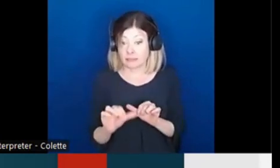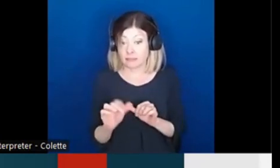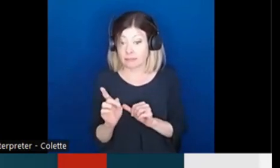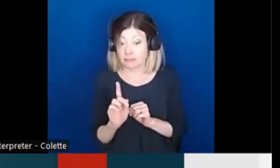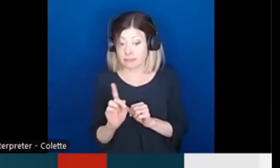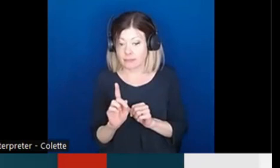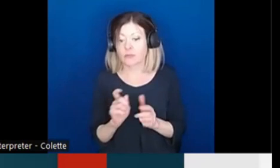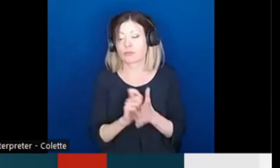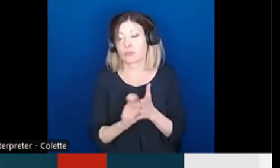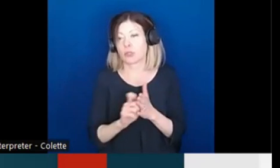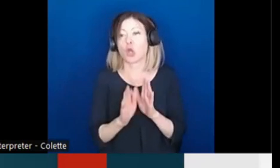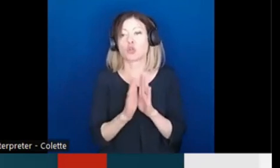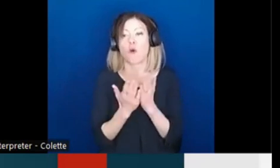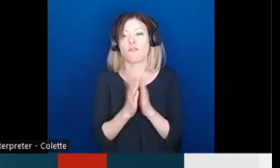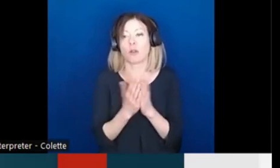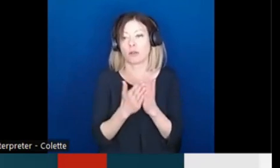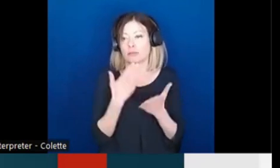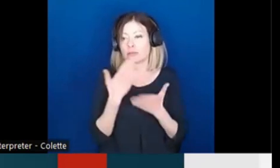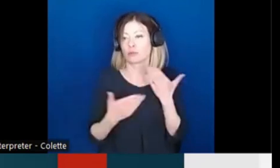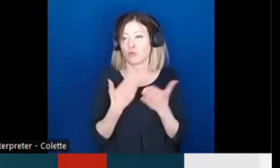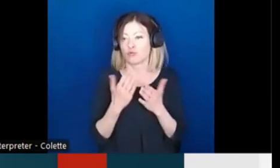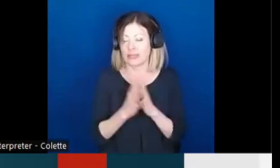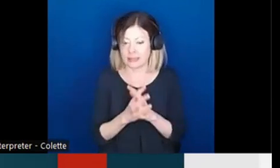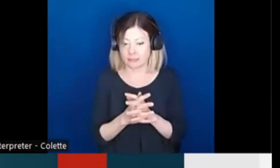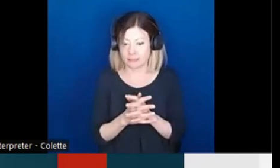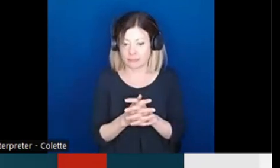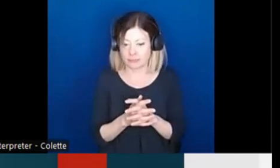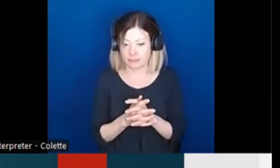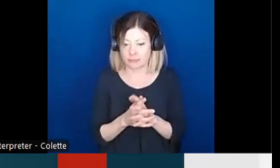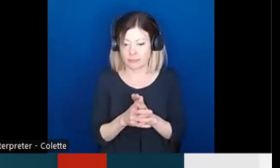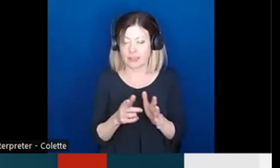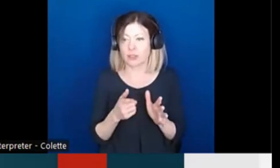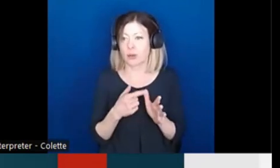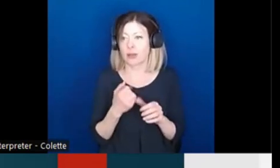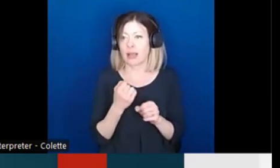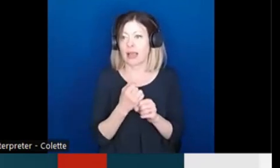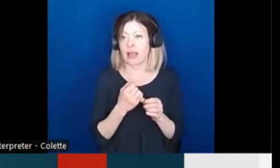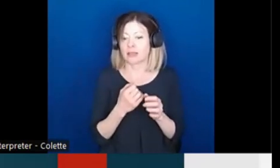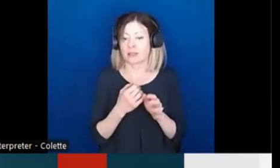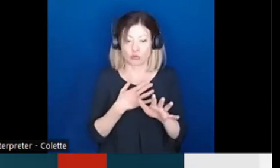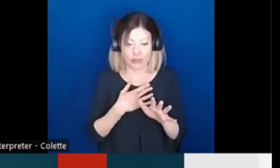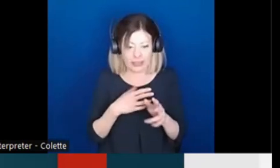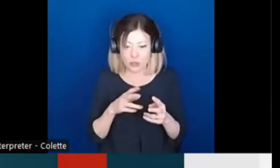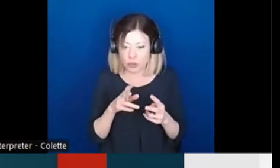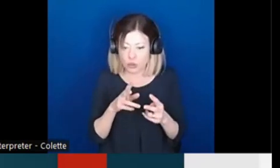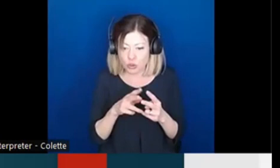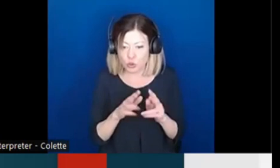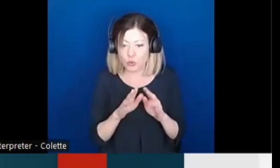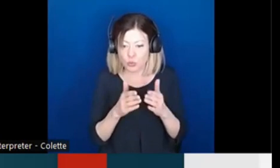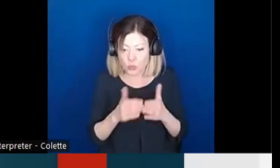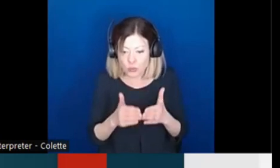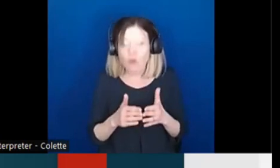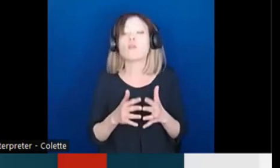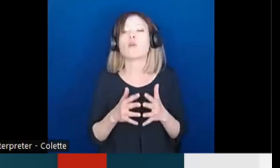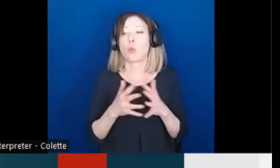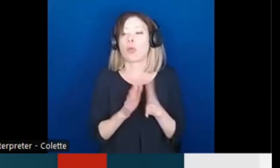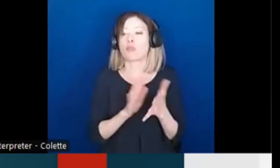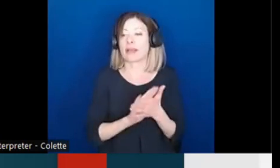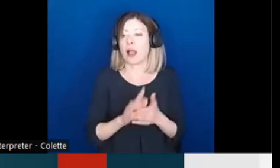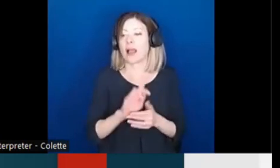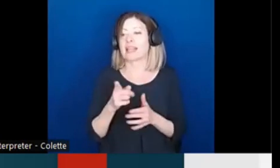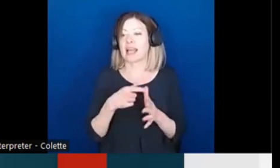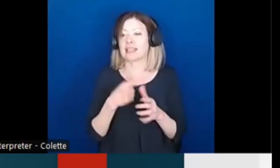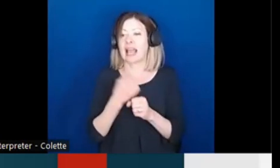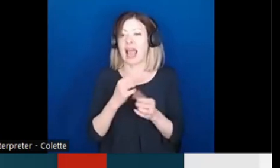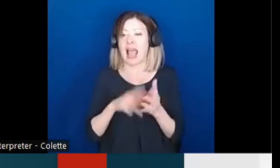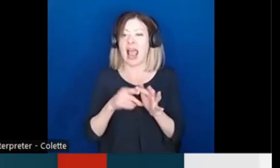novel. So here we go. Agnes Grey, Wuthering Heights. Oh, 2 volumes of Wuthering Heights there.